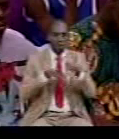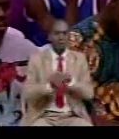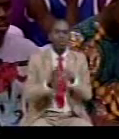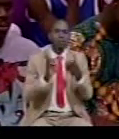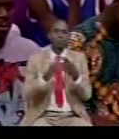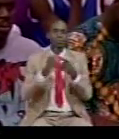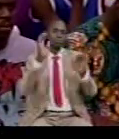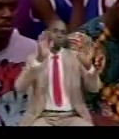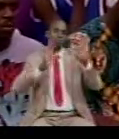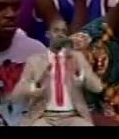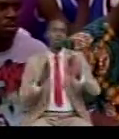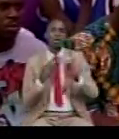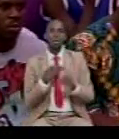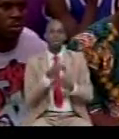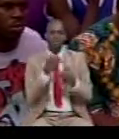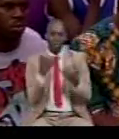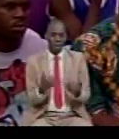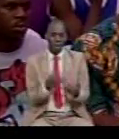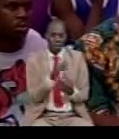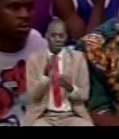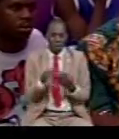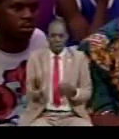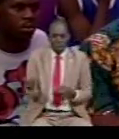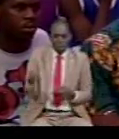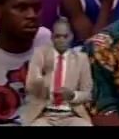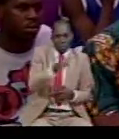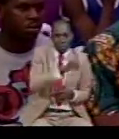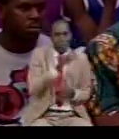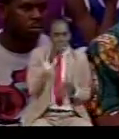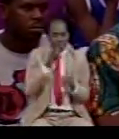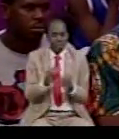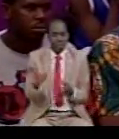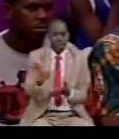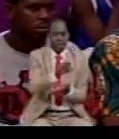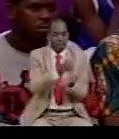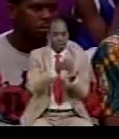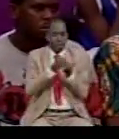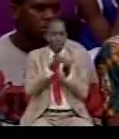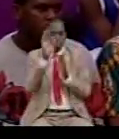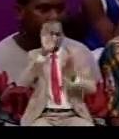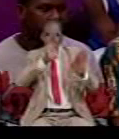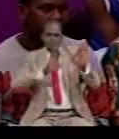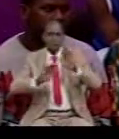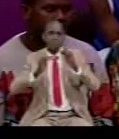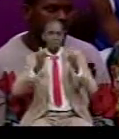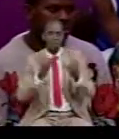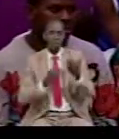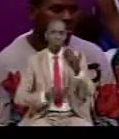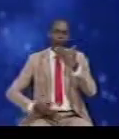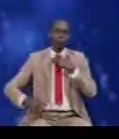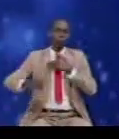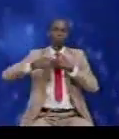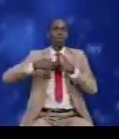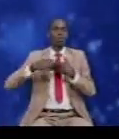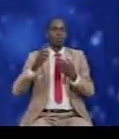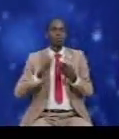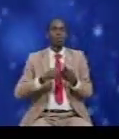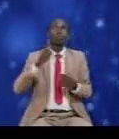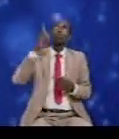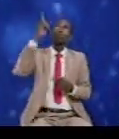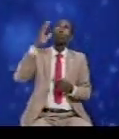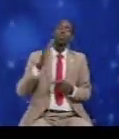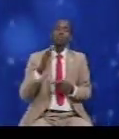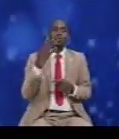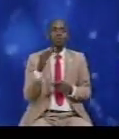And when they in their trouble did turn unto the Lord God of Israel and